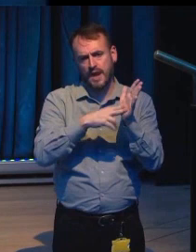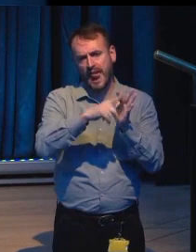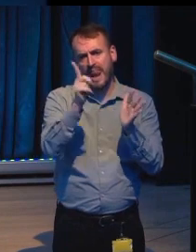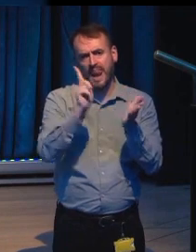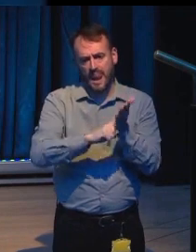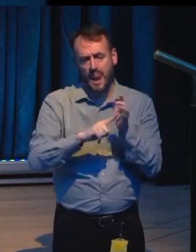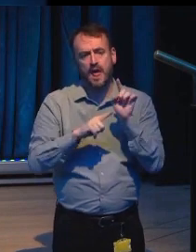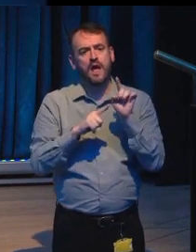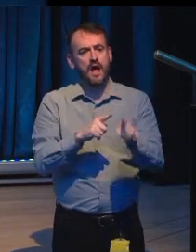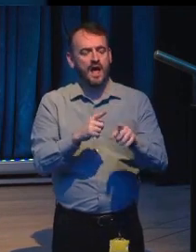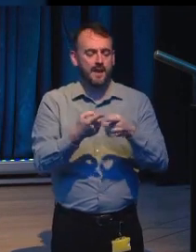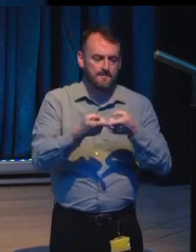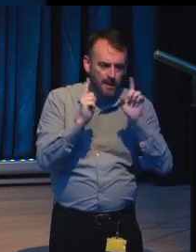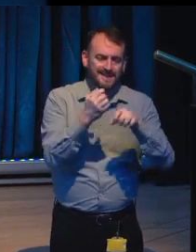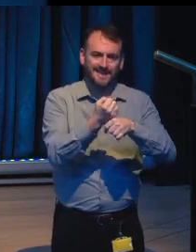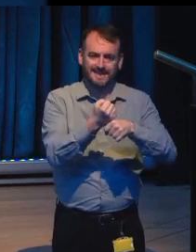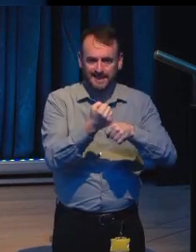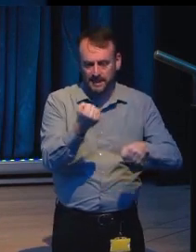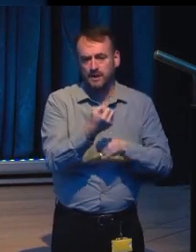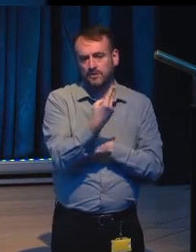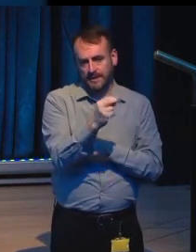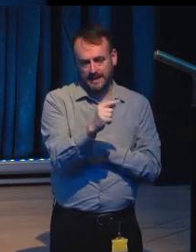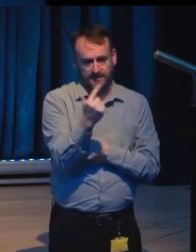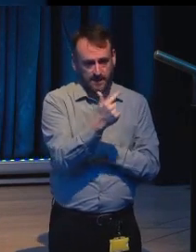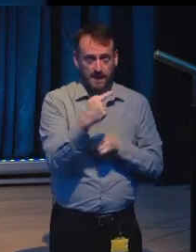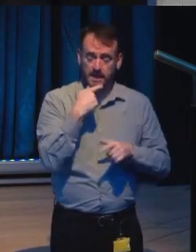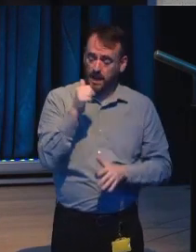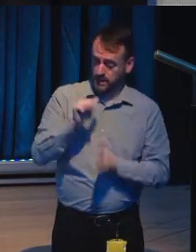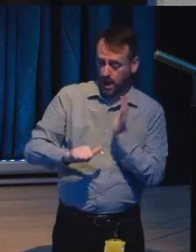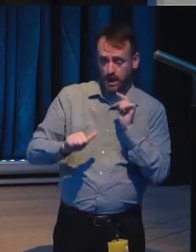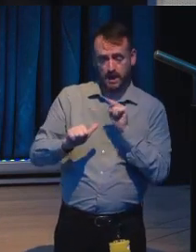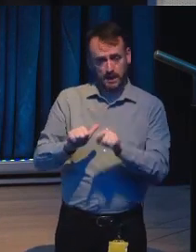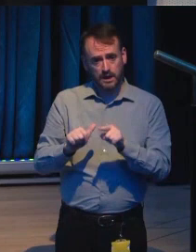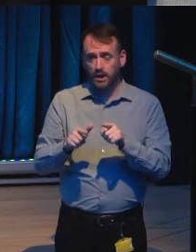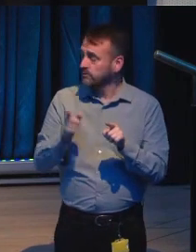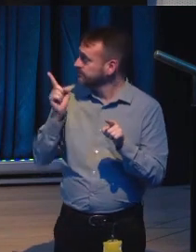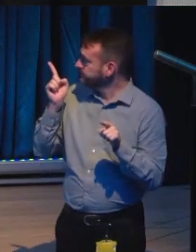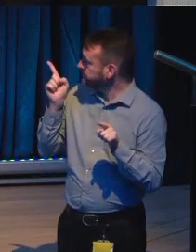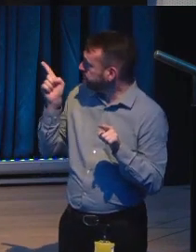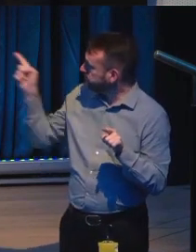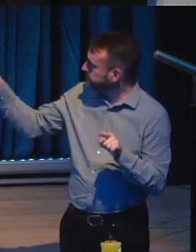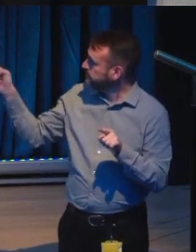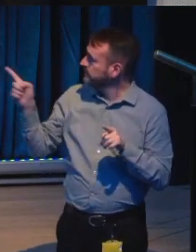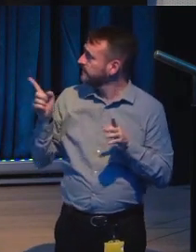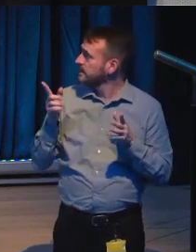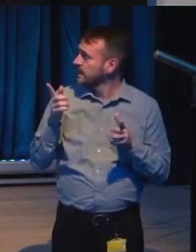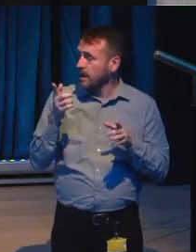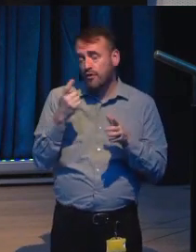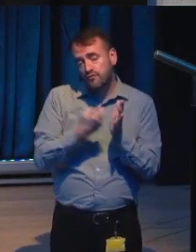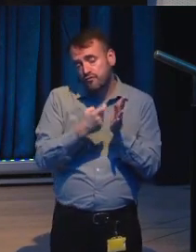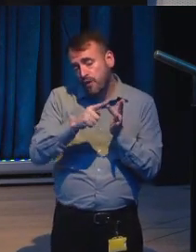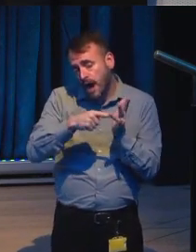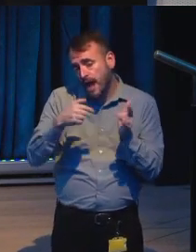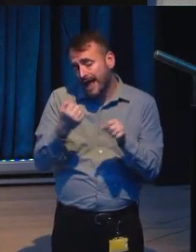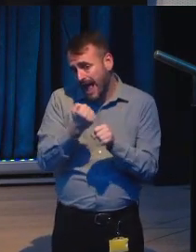that, I started working at Riot Games in their UK office. I was a development manager there, so most of the stuff I was doing was the same kind of